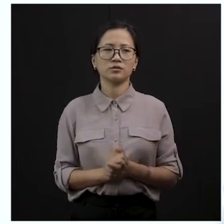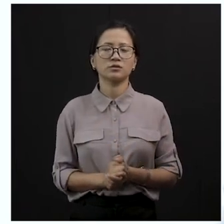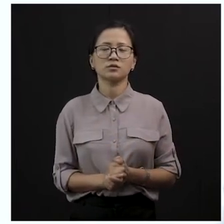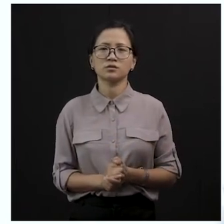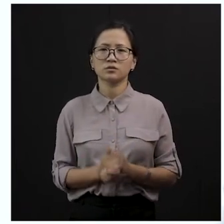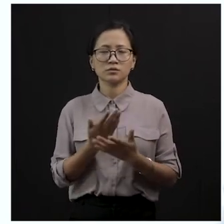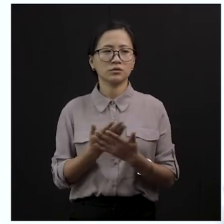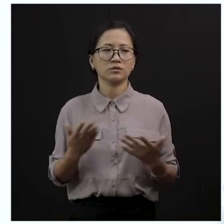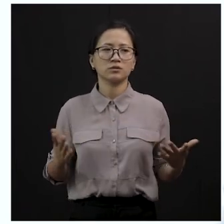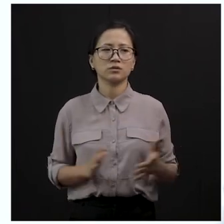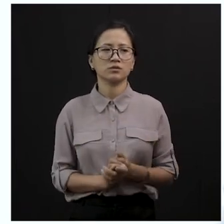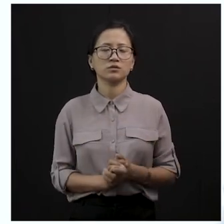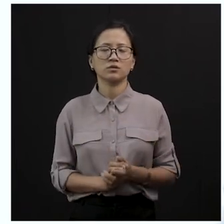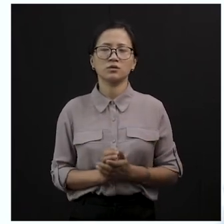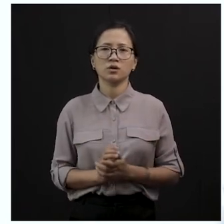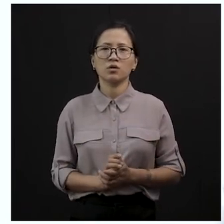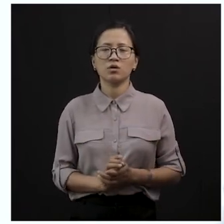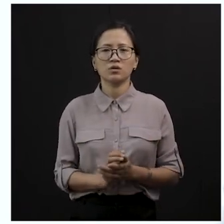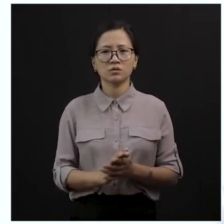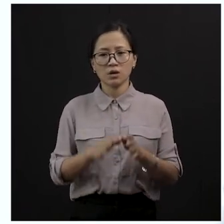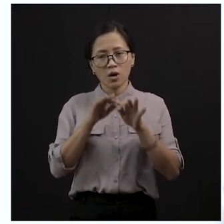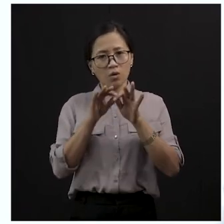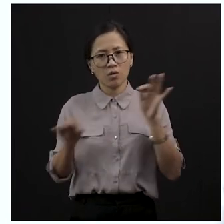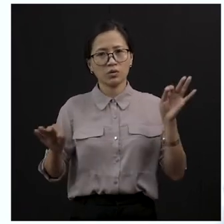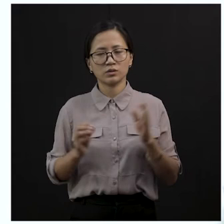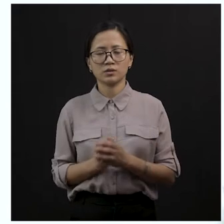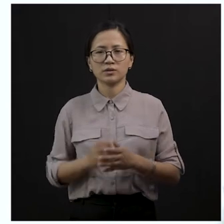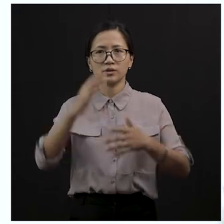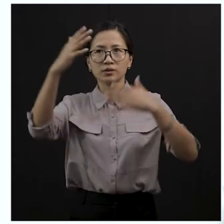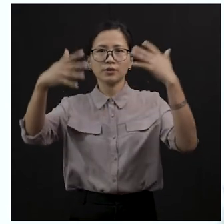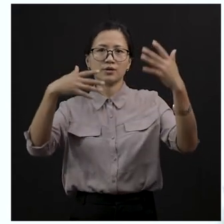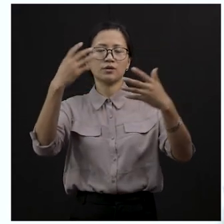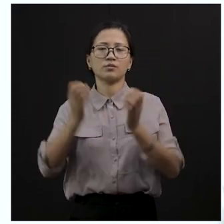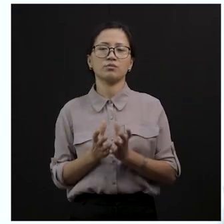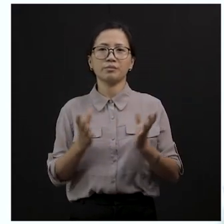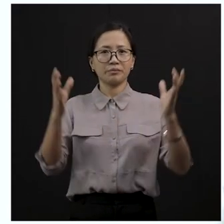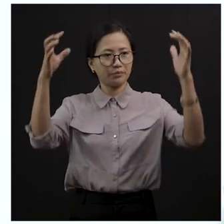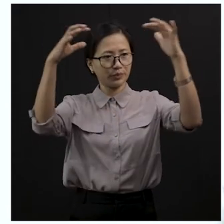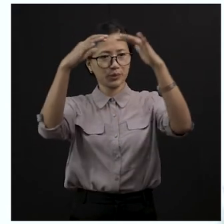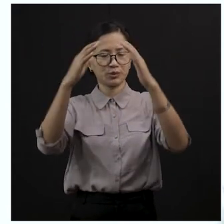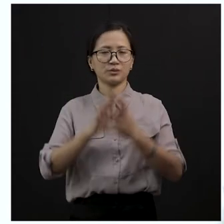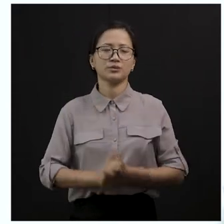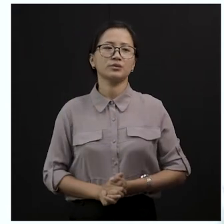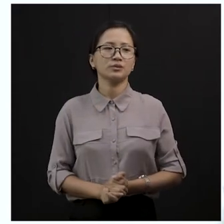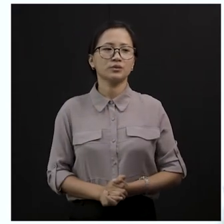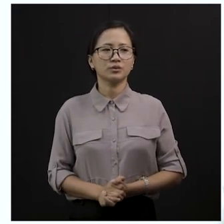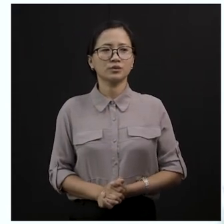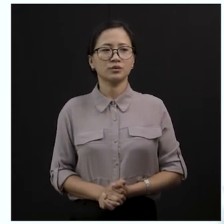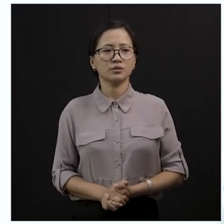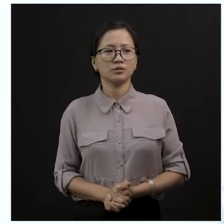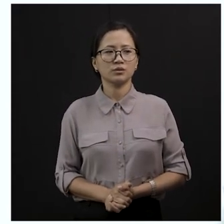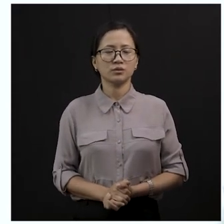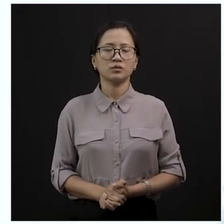what all those are. The first is hot air balloon. See, this is a hot air balloon. It